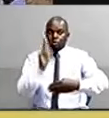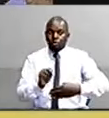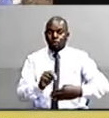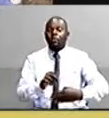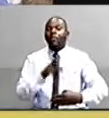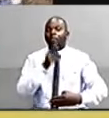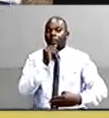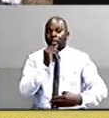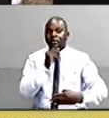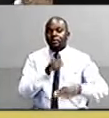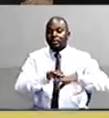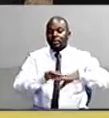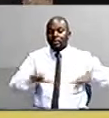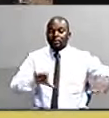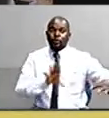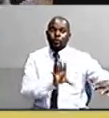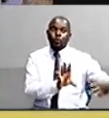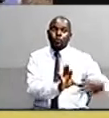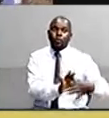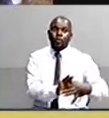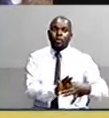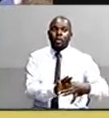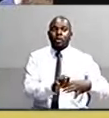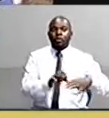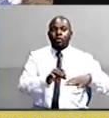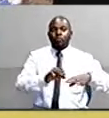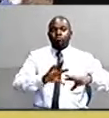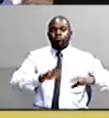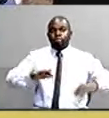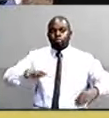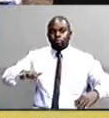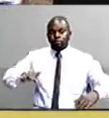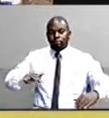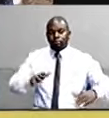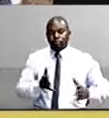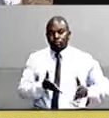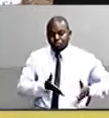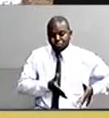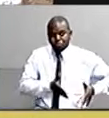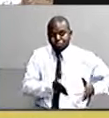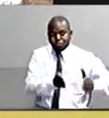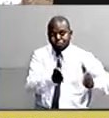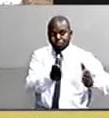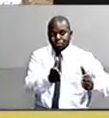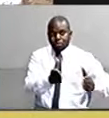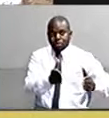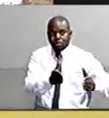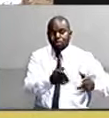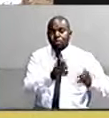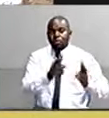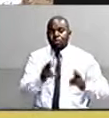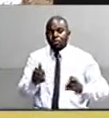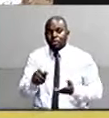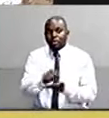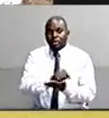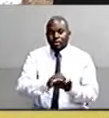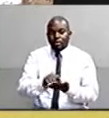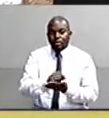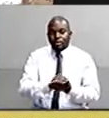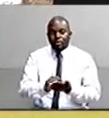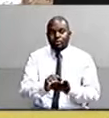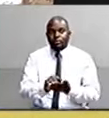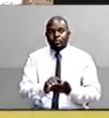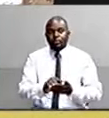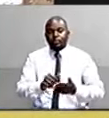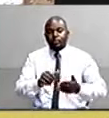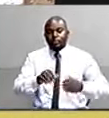to connect water which will have dropped in the channel to direct to the normal natural